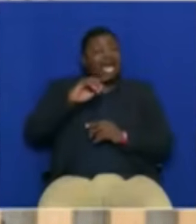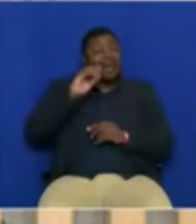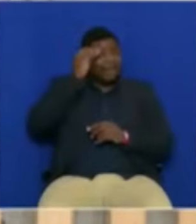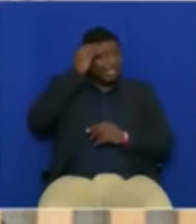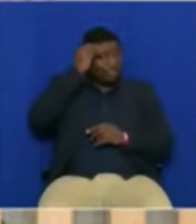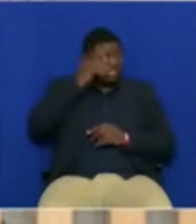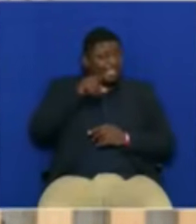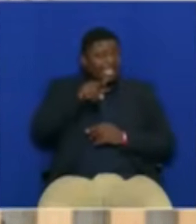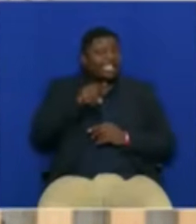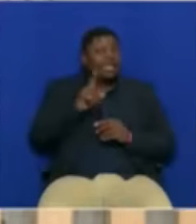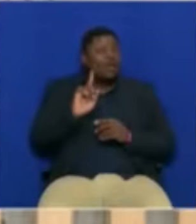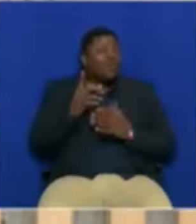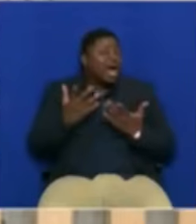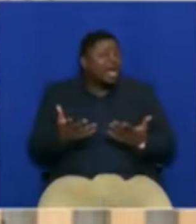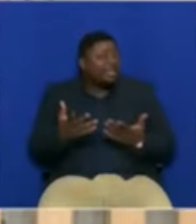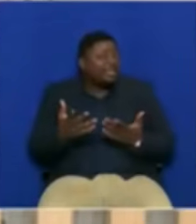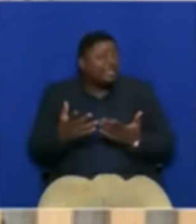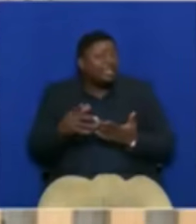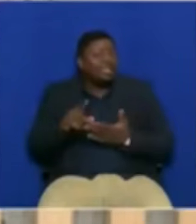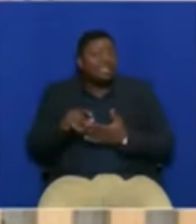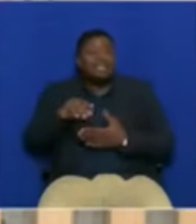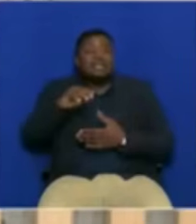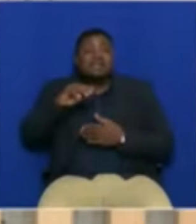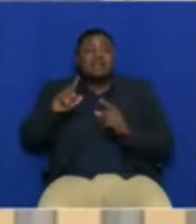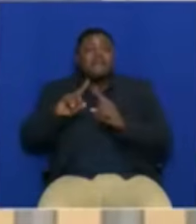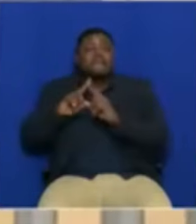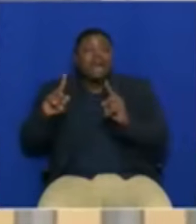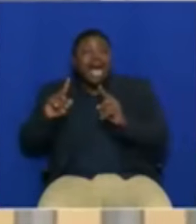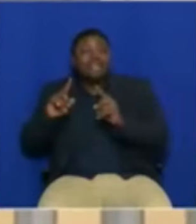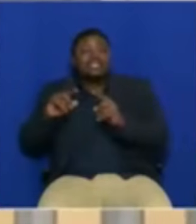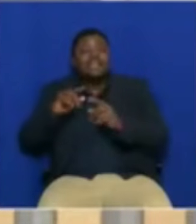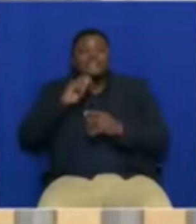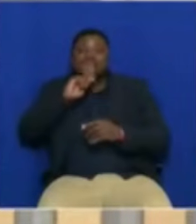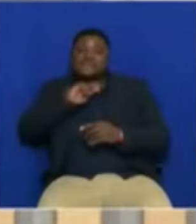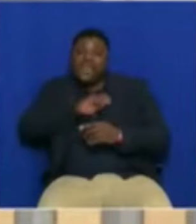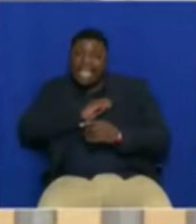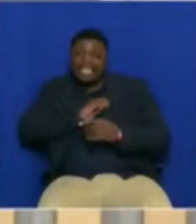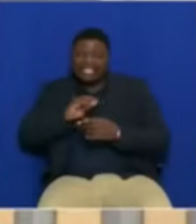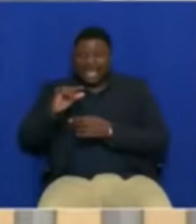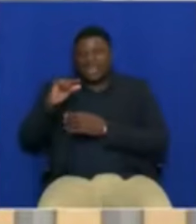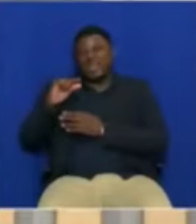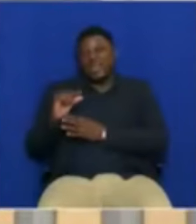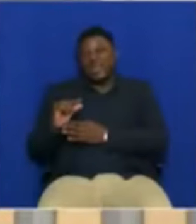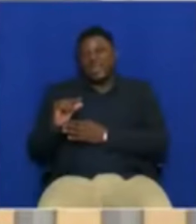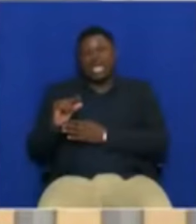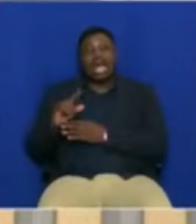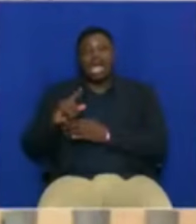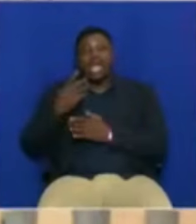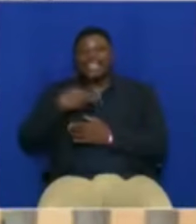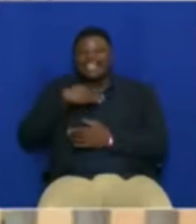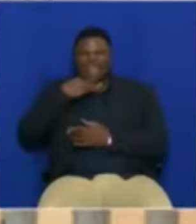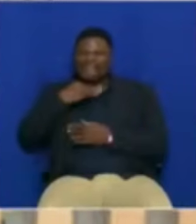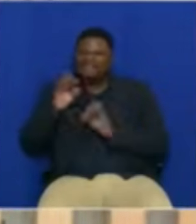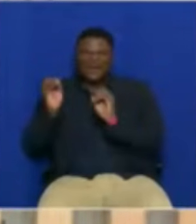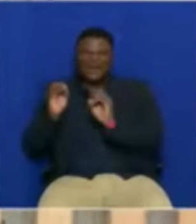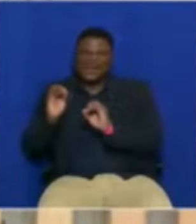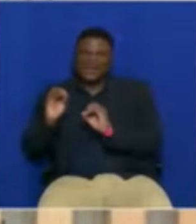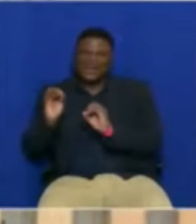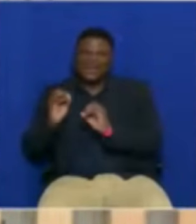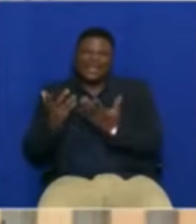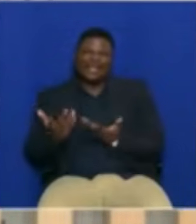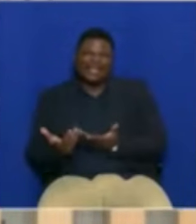and I'm saying it is rather thin in that regard. It's a fact what he said. but We're talking it's an past allegation. one